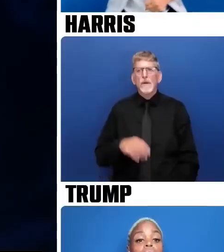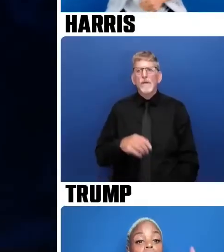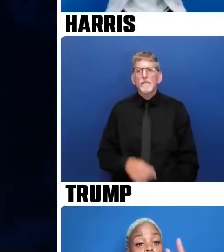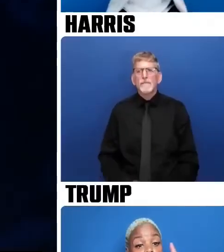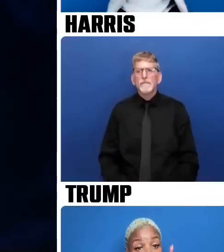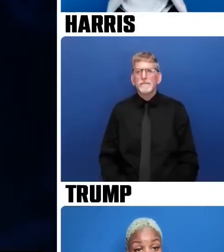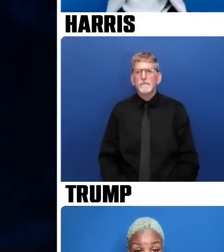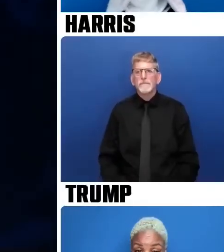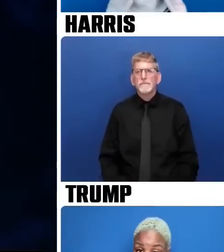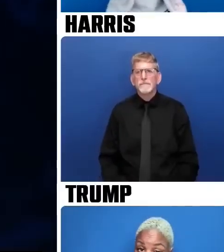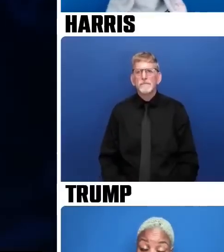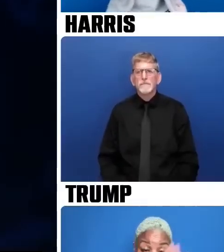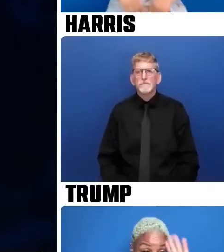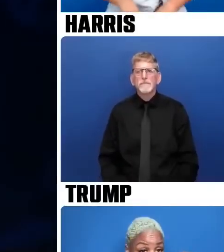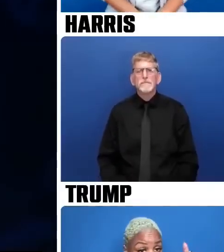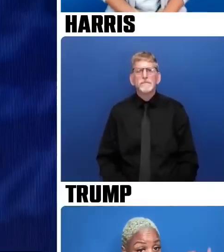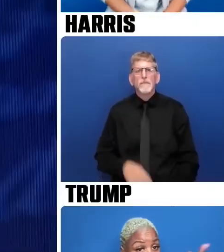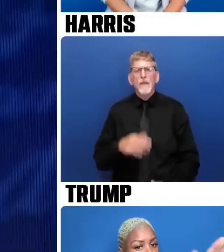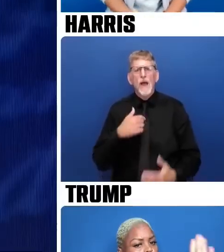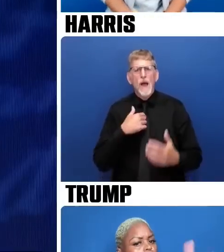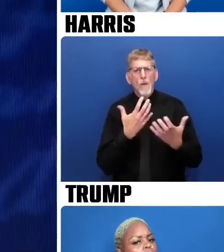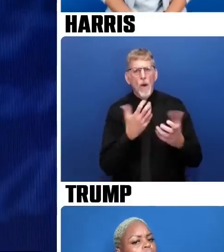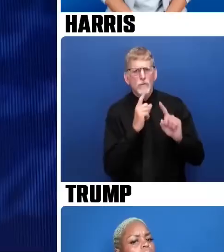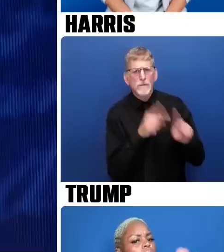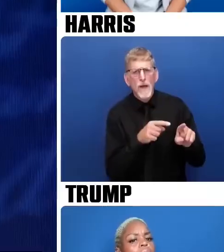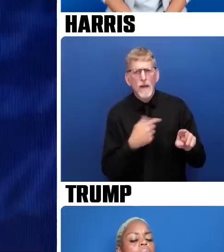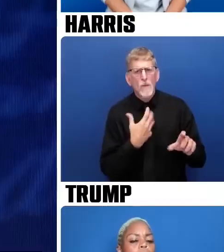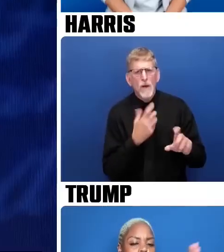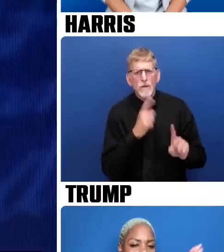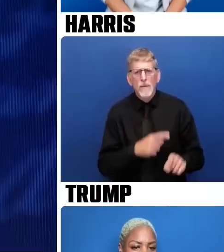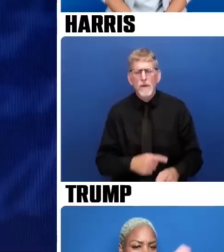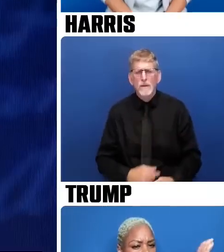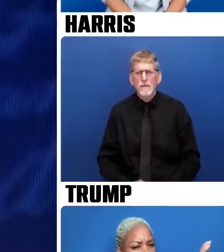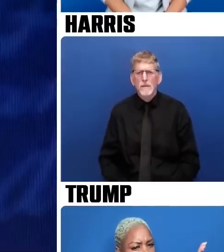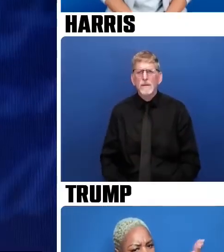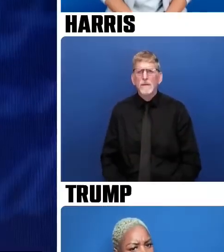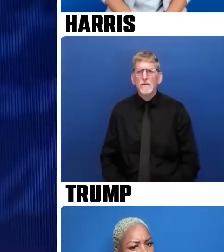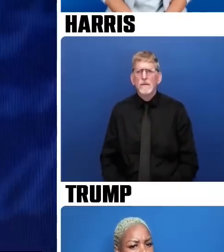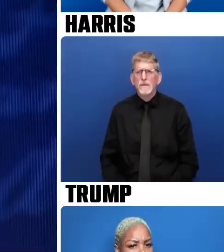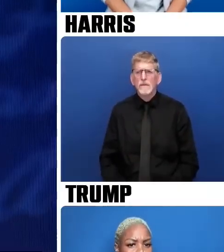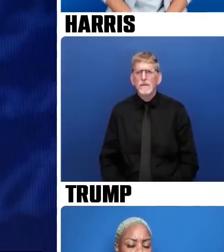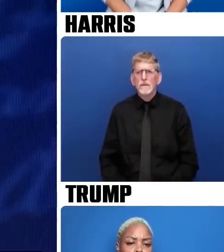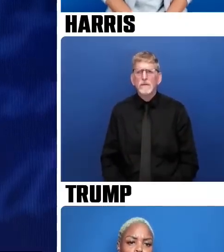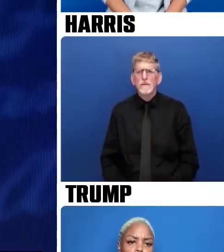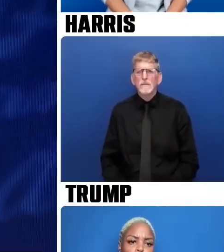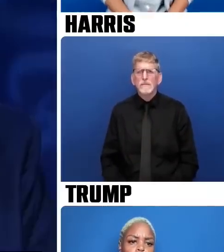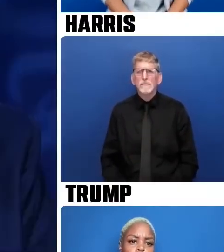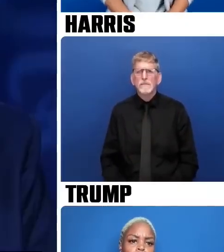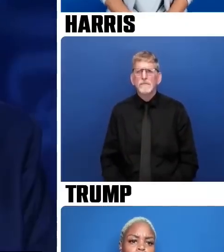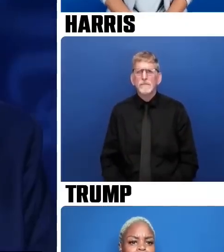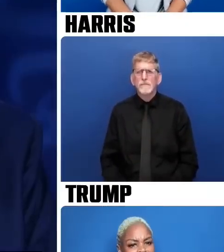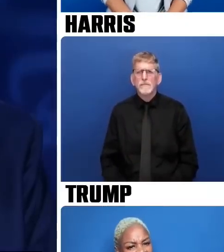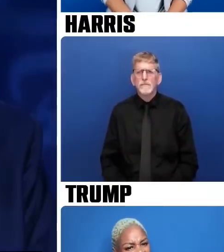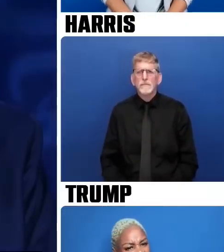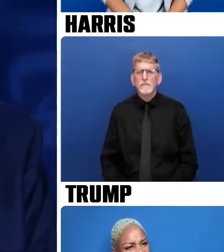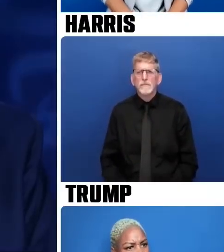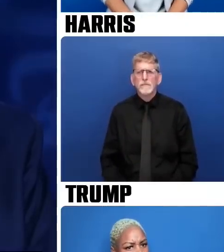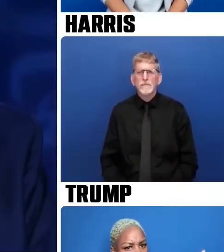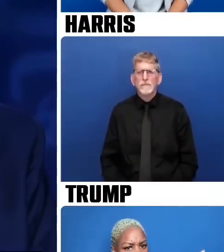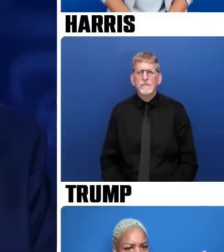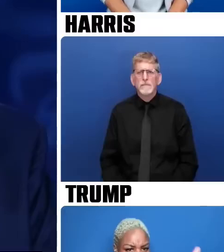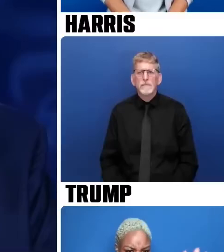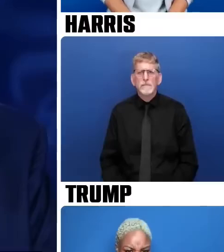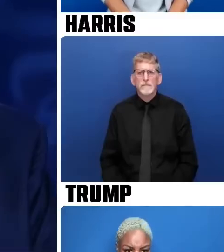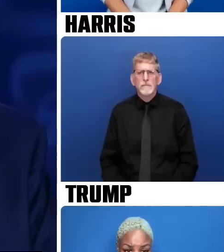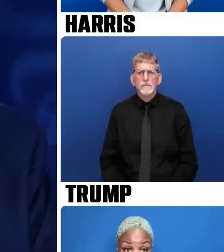want to get your response. Well, I would like to respond. Let me just ask, though, why did you try to kill that bill, and successfully so? That would have put thousands of additional agents and officers on the border.